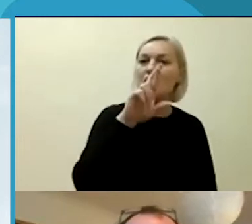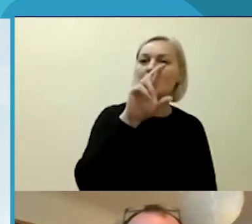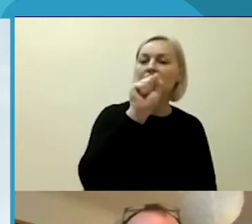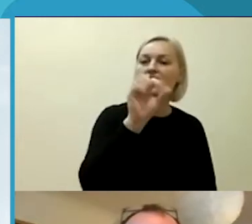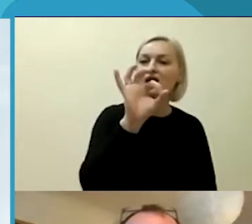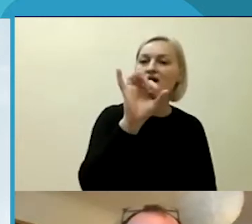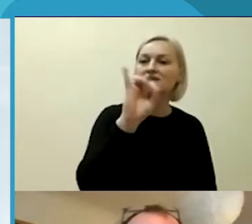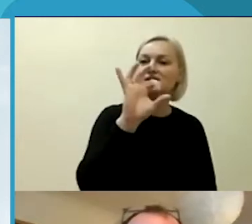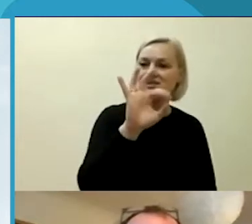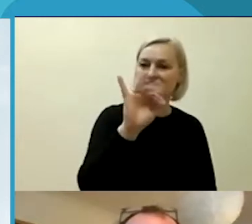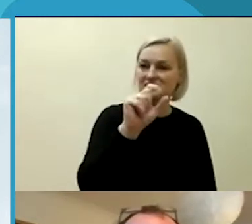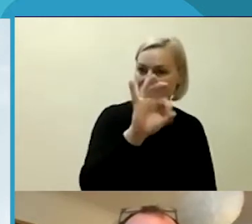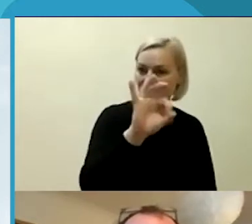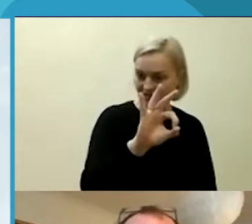year